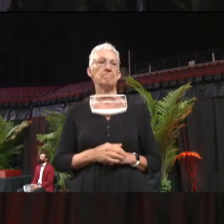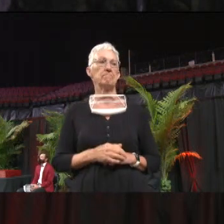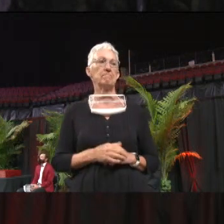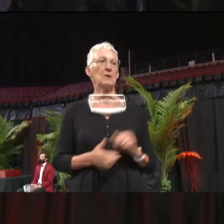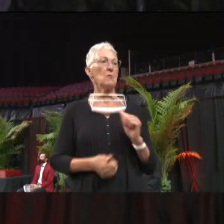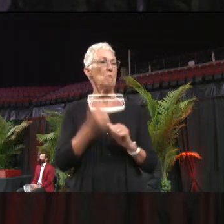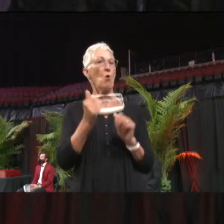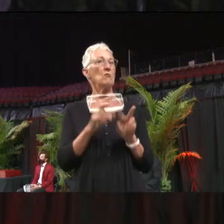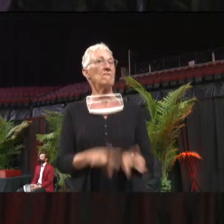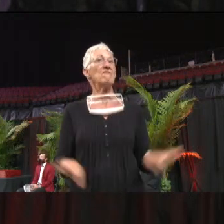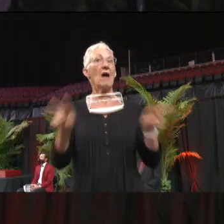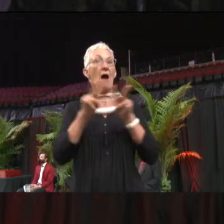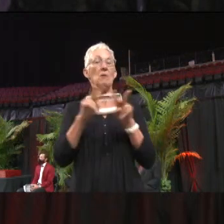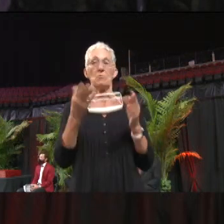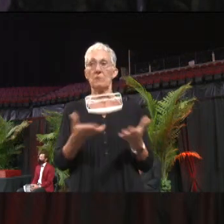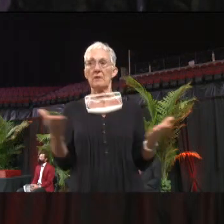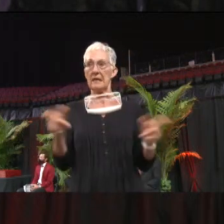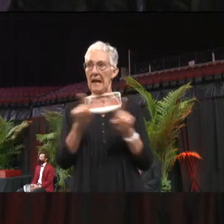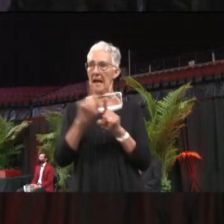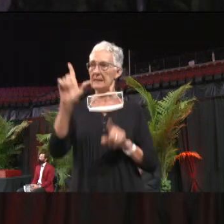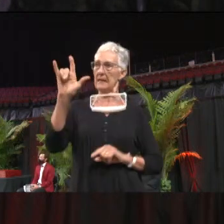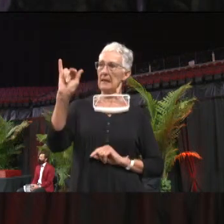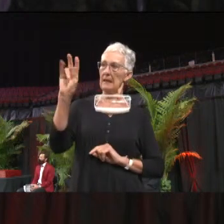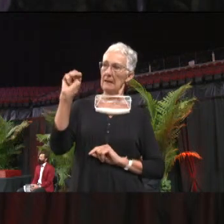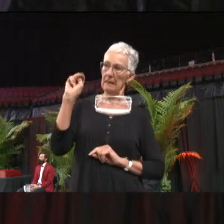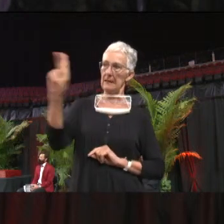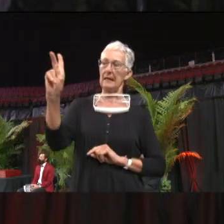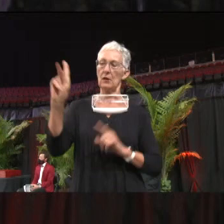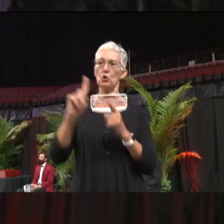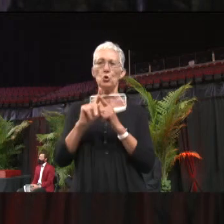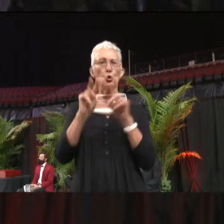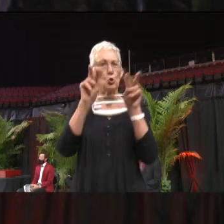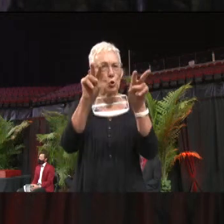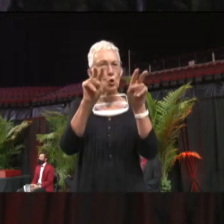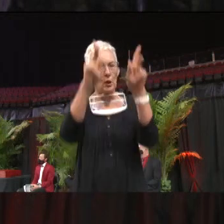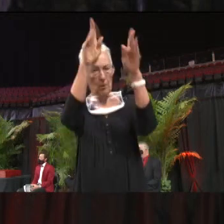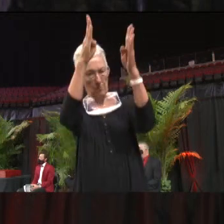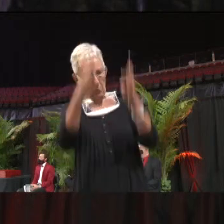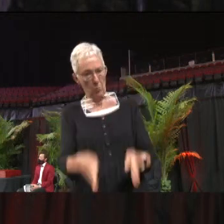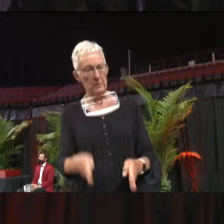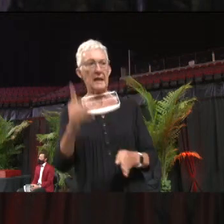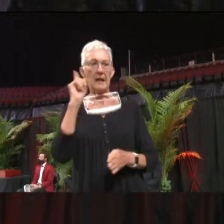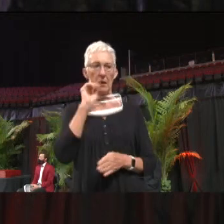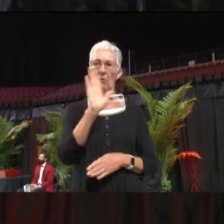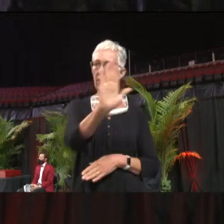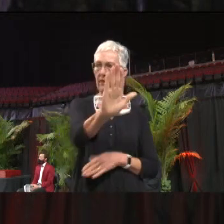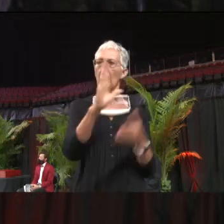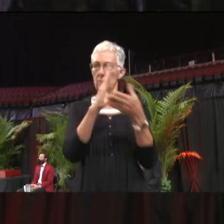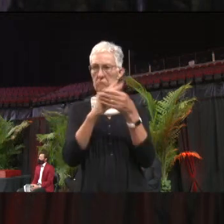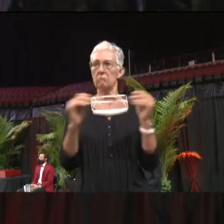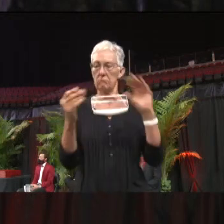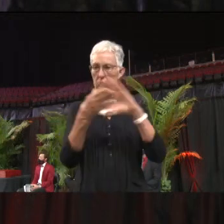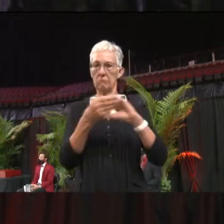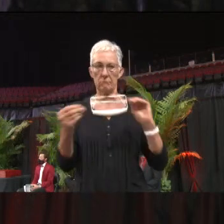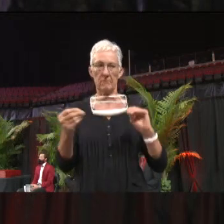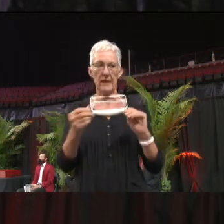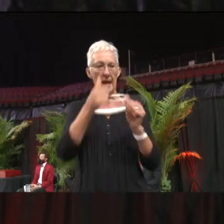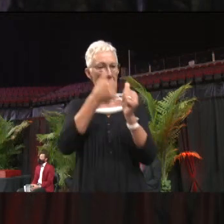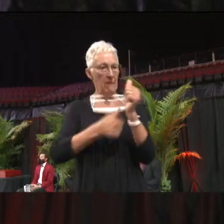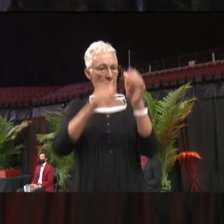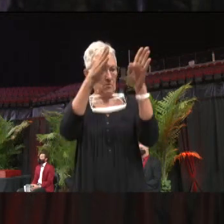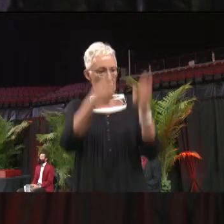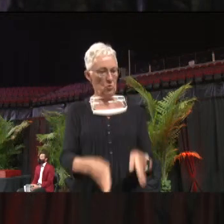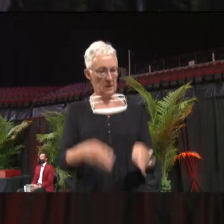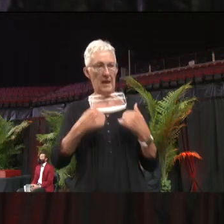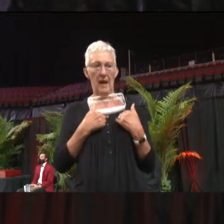taught me is to look at people and hear their story. I have learned that everyone has a story, and no matter how crazy or ordinary you think your